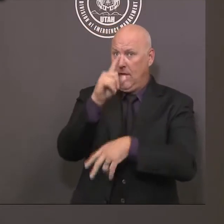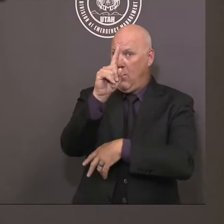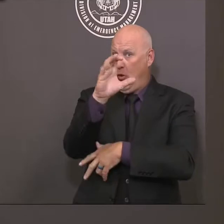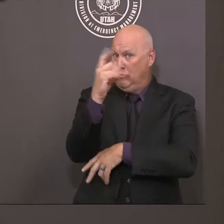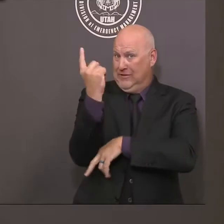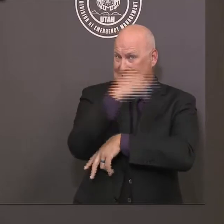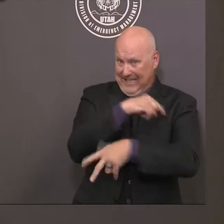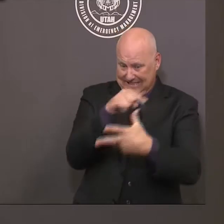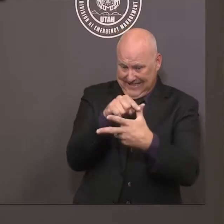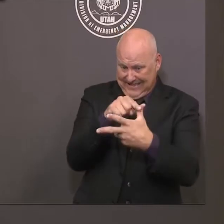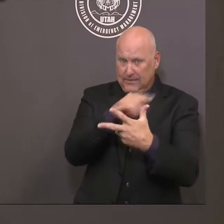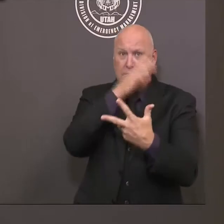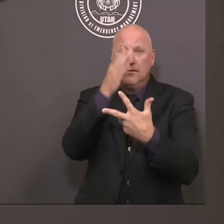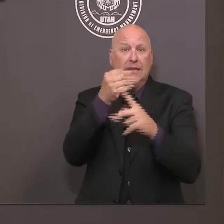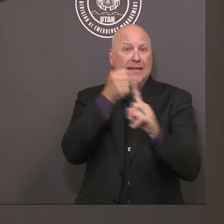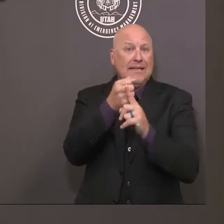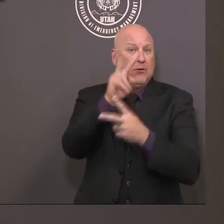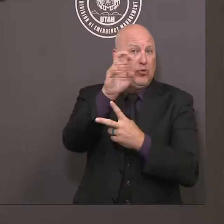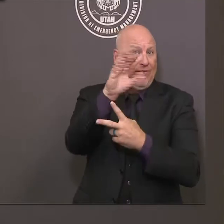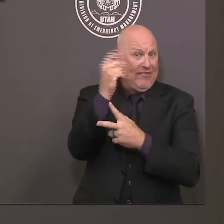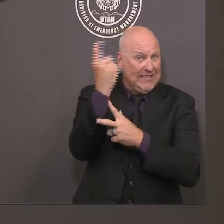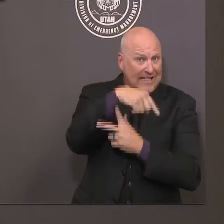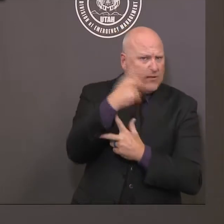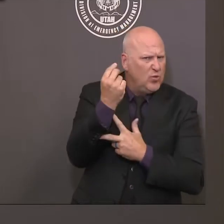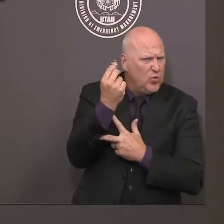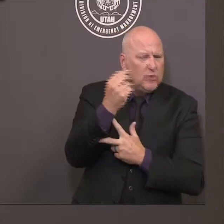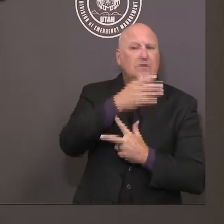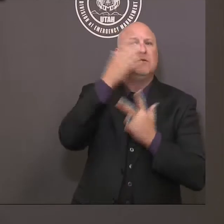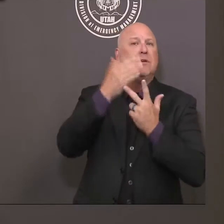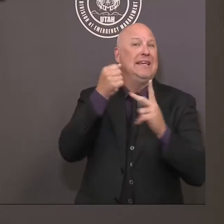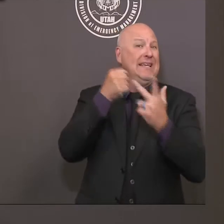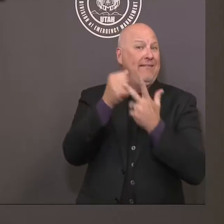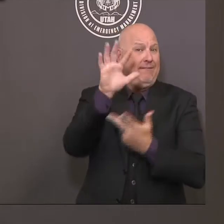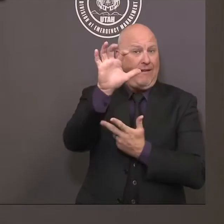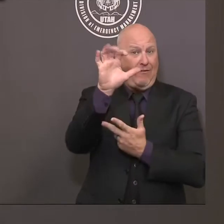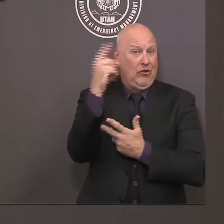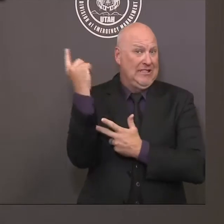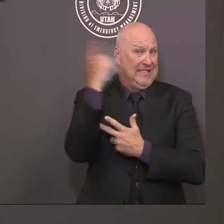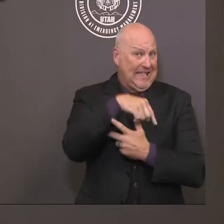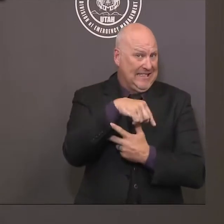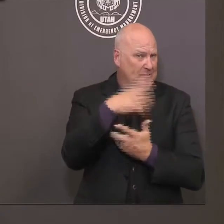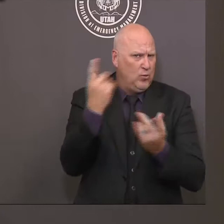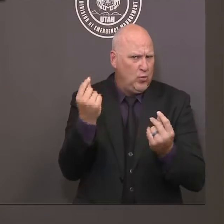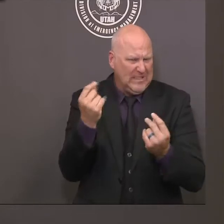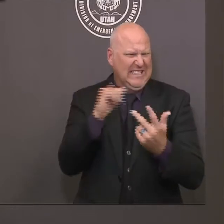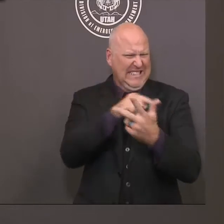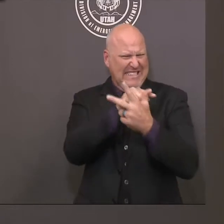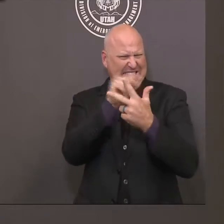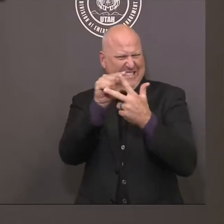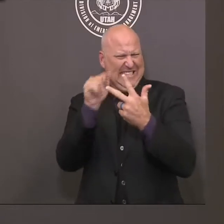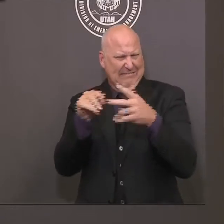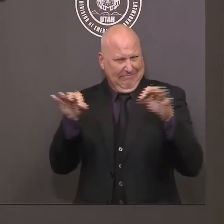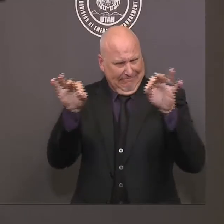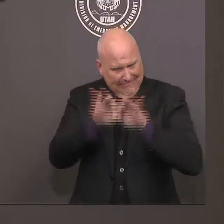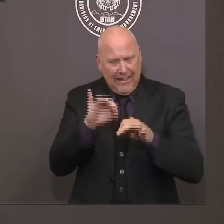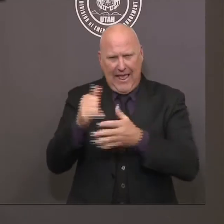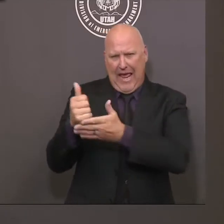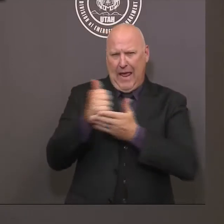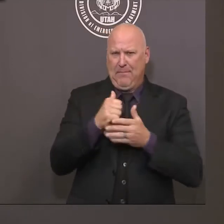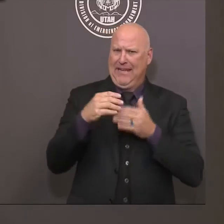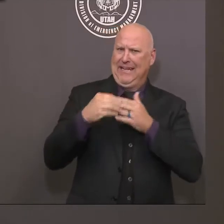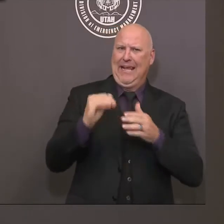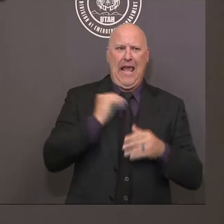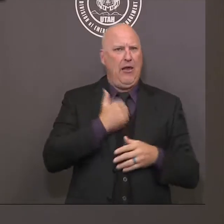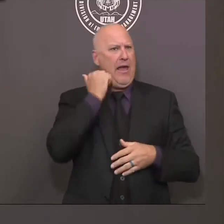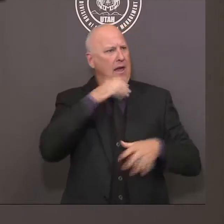our priorities and our activities. Let me briefly discuss the initial 100-day focus and what we